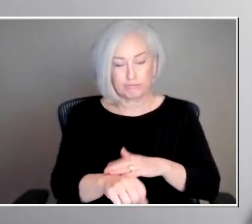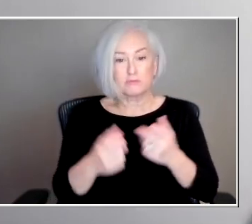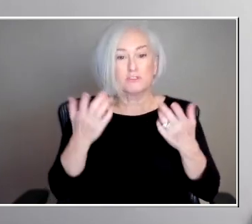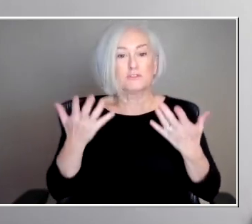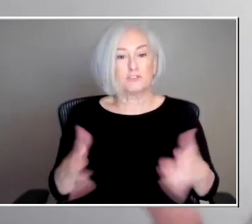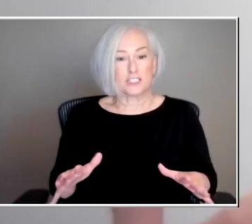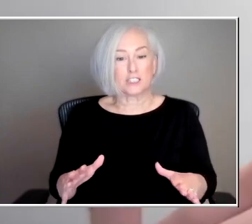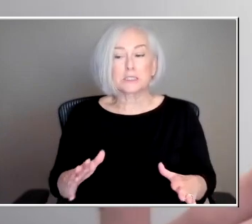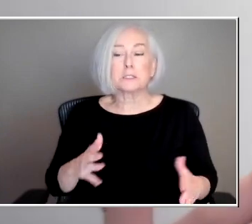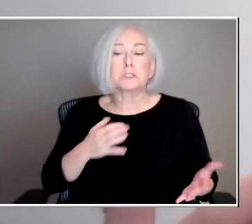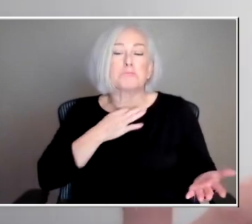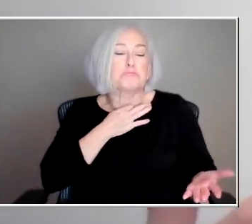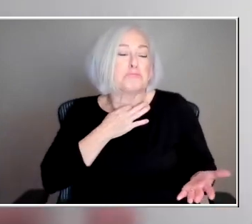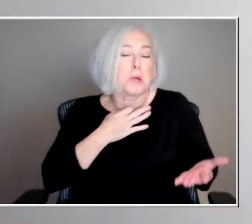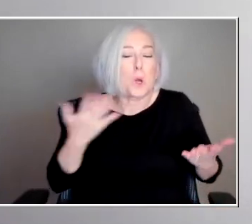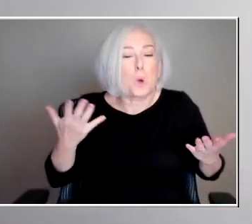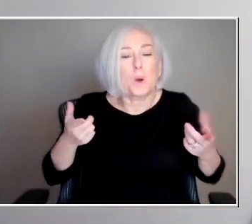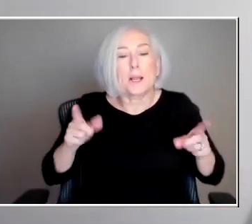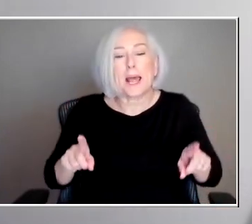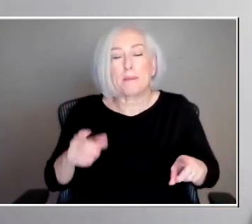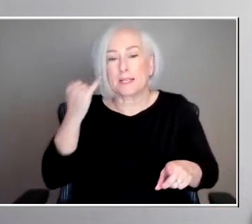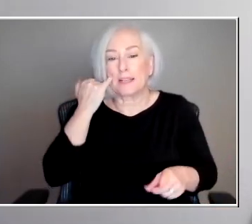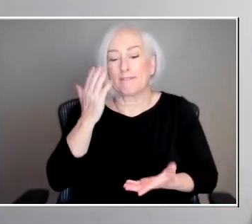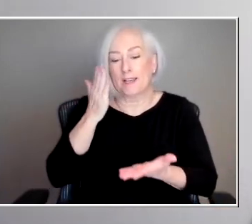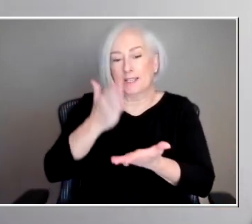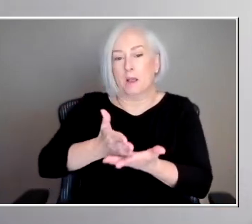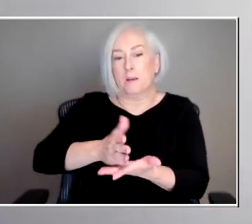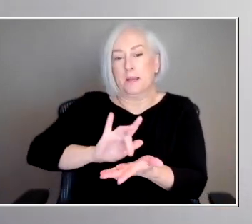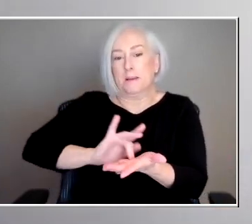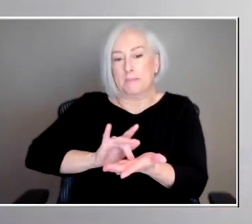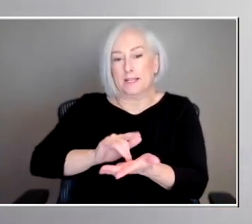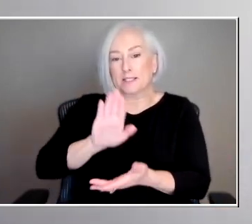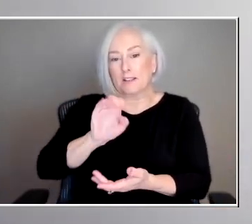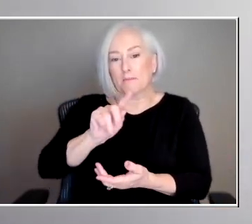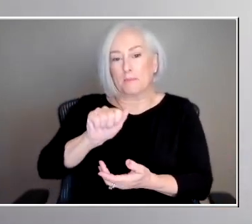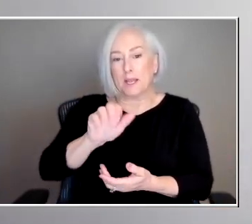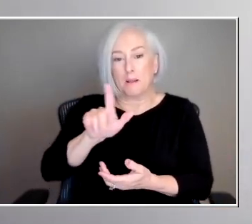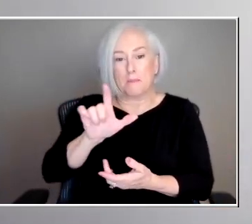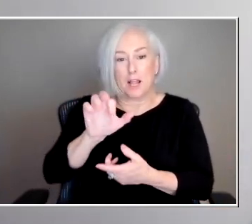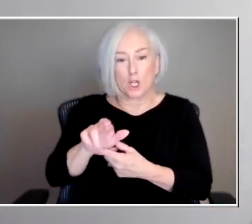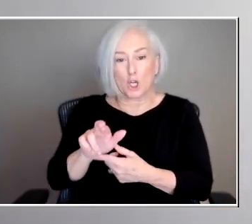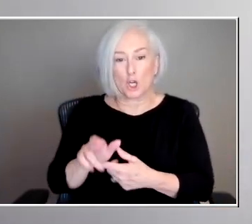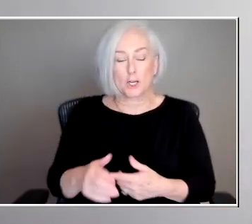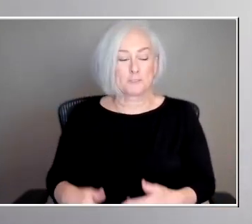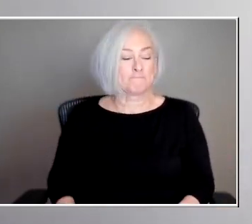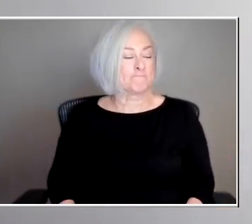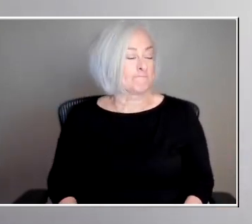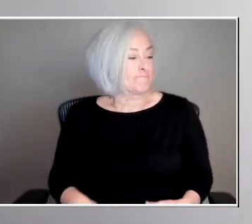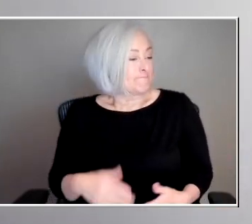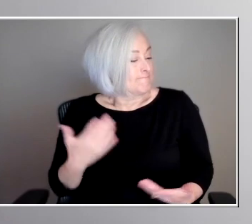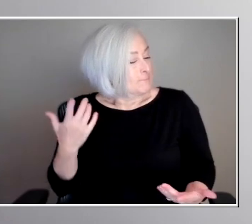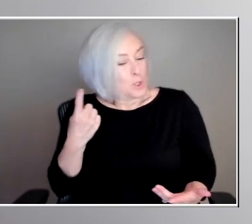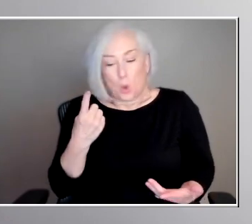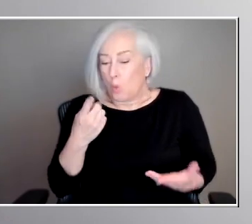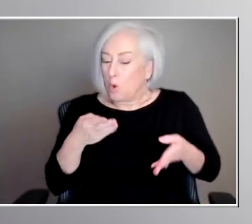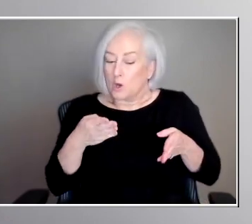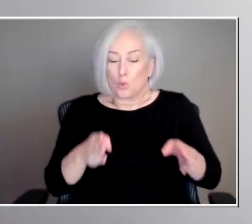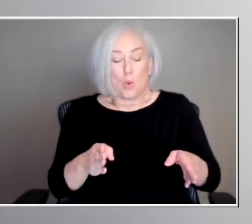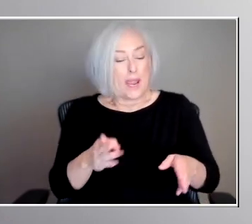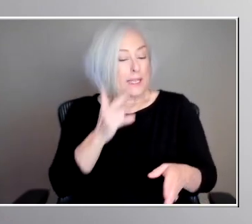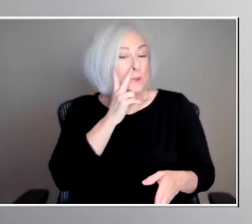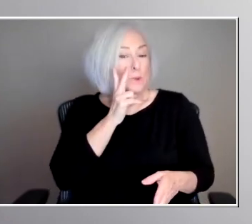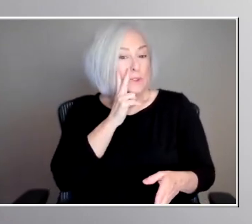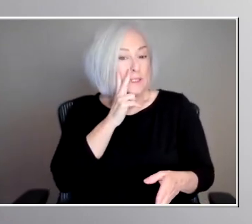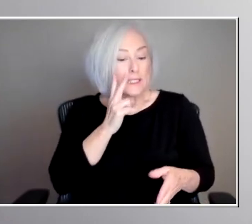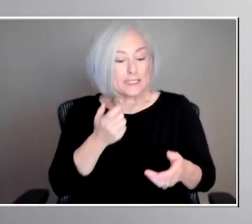my medication, my symptoms would not come back? And he said, there's really only one way to find out. And so we did a